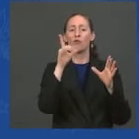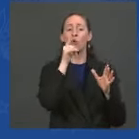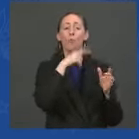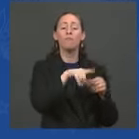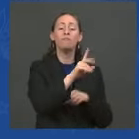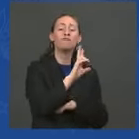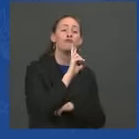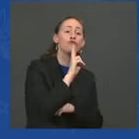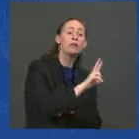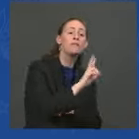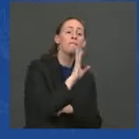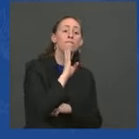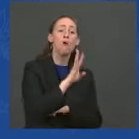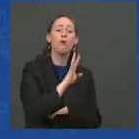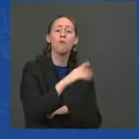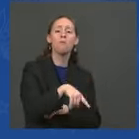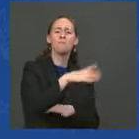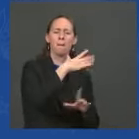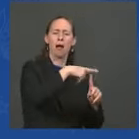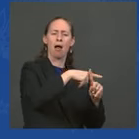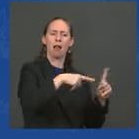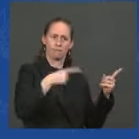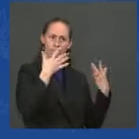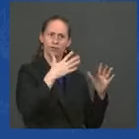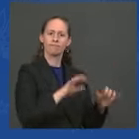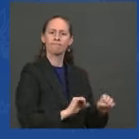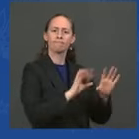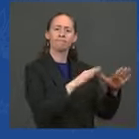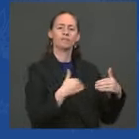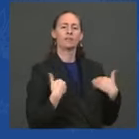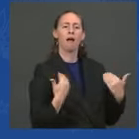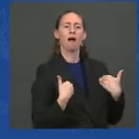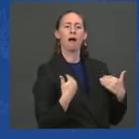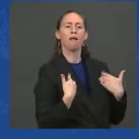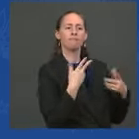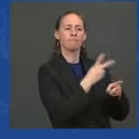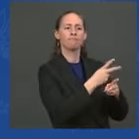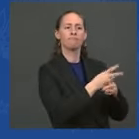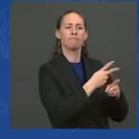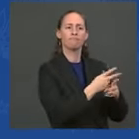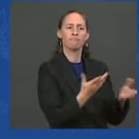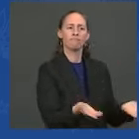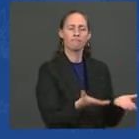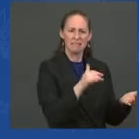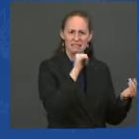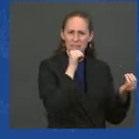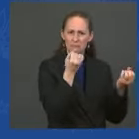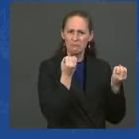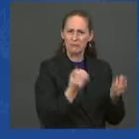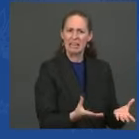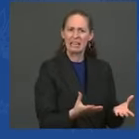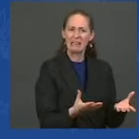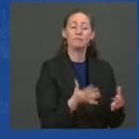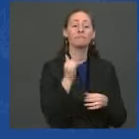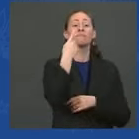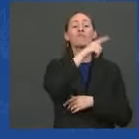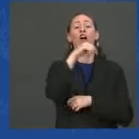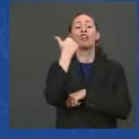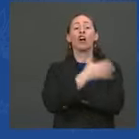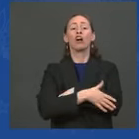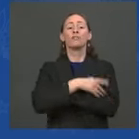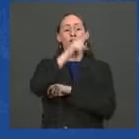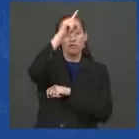early education, childhood education like you're doing here. In Germany, France, and the UK,